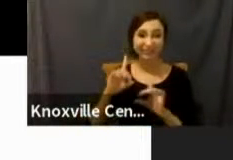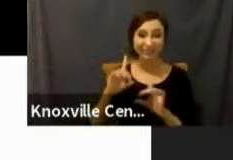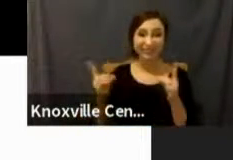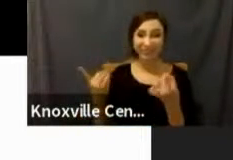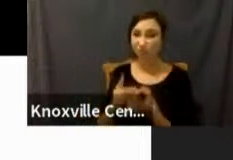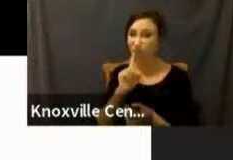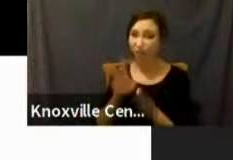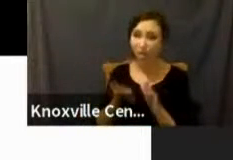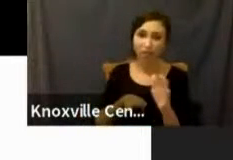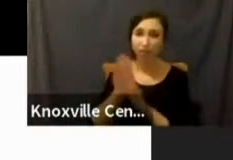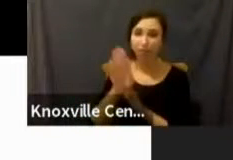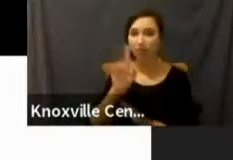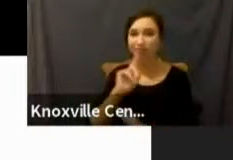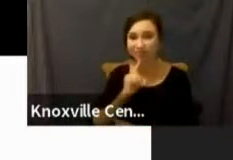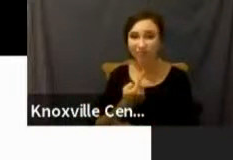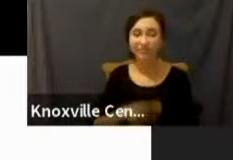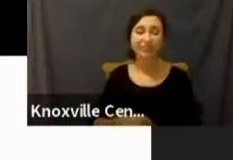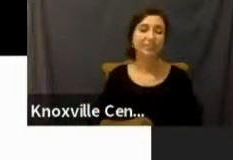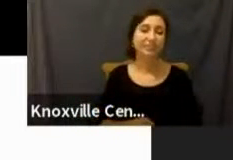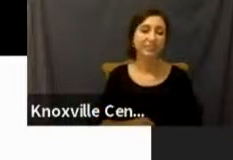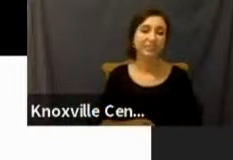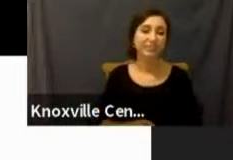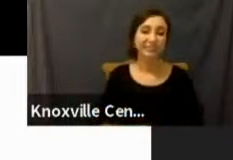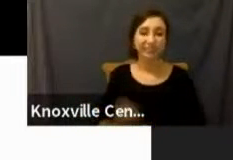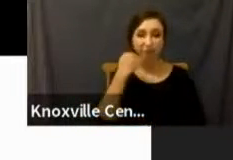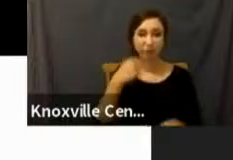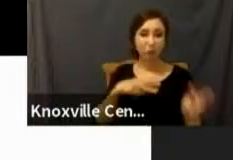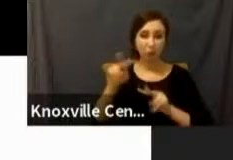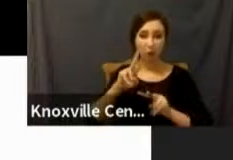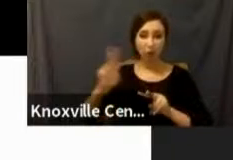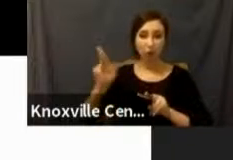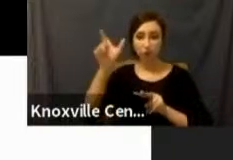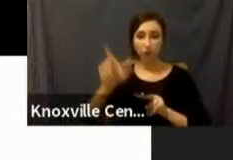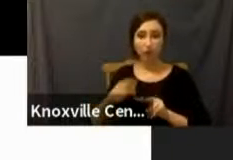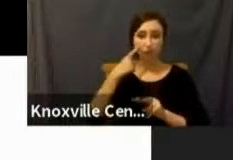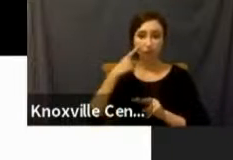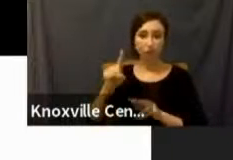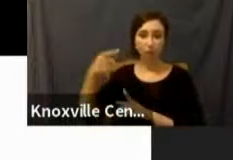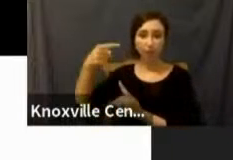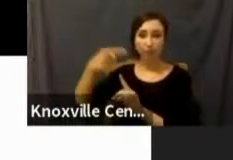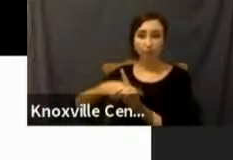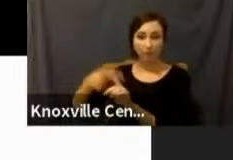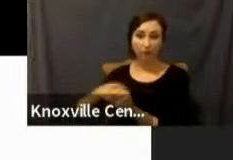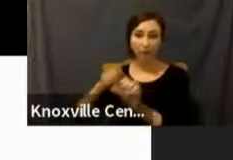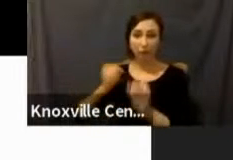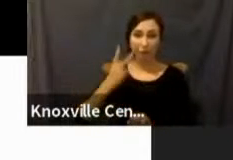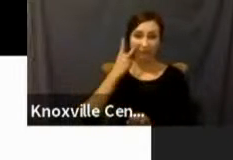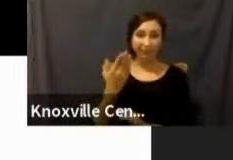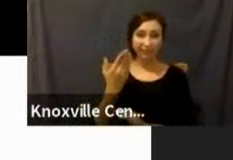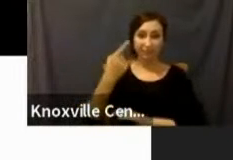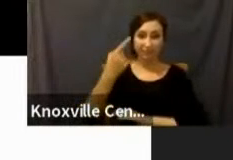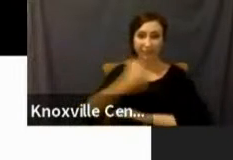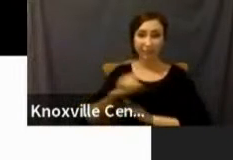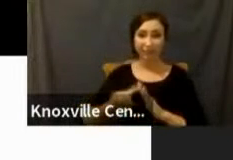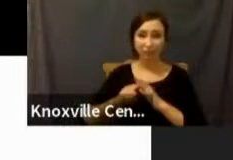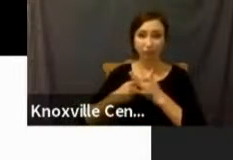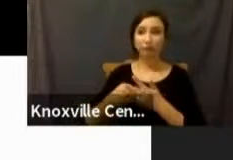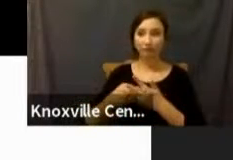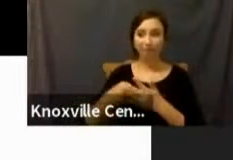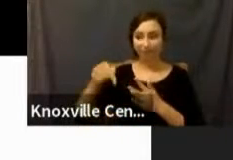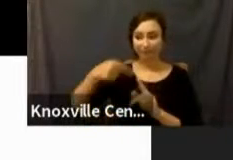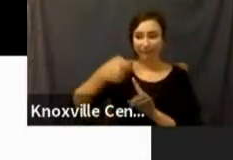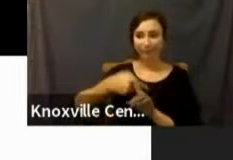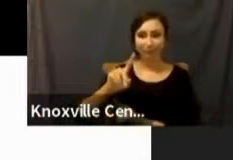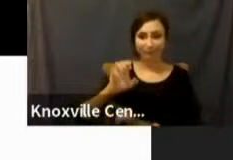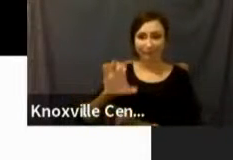off. When you look over on the right-hand side for the month, you see that 15 days into December,